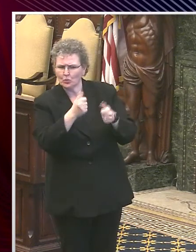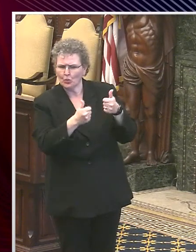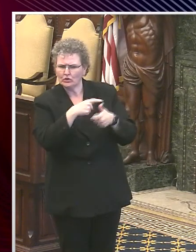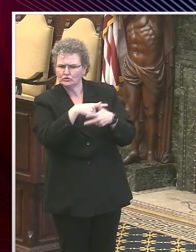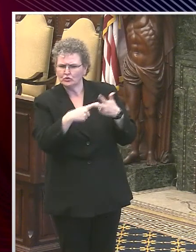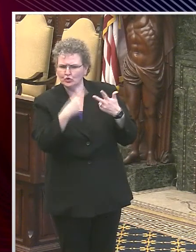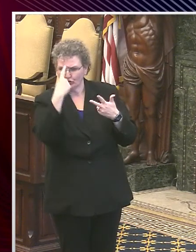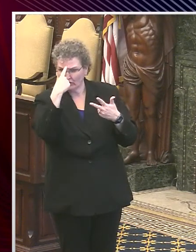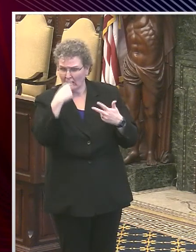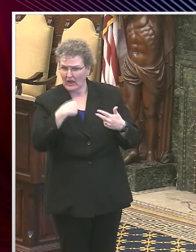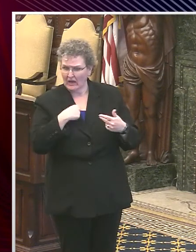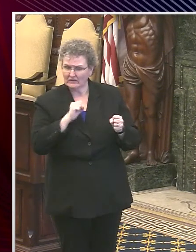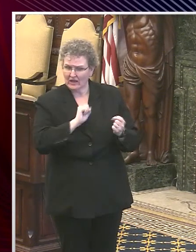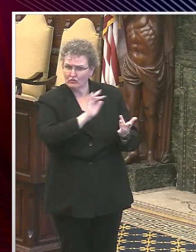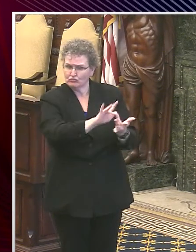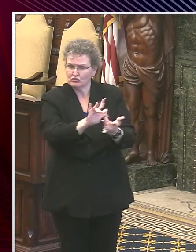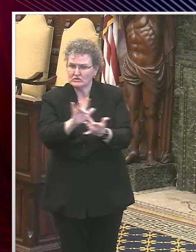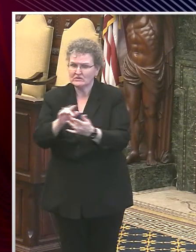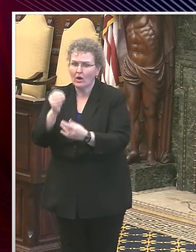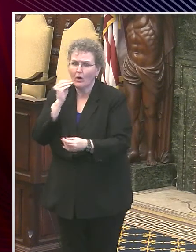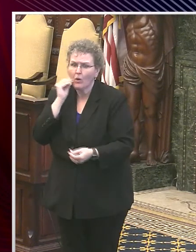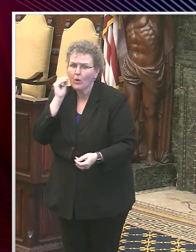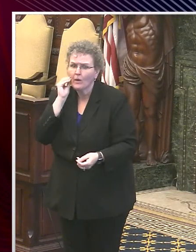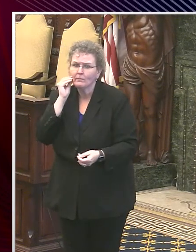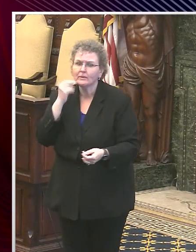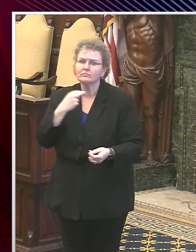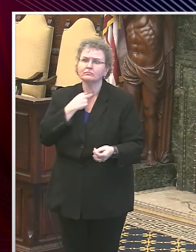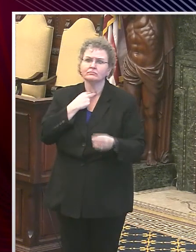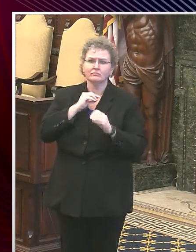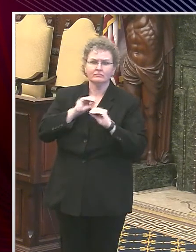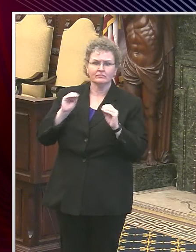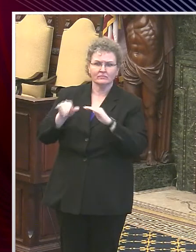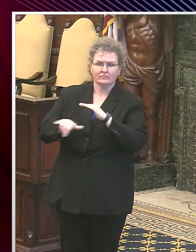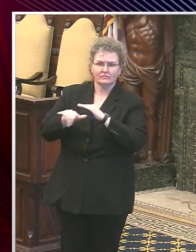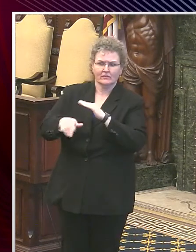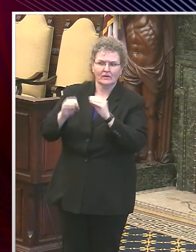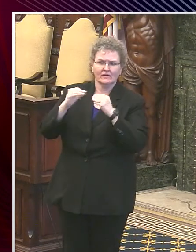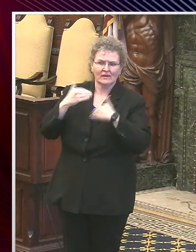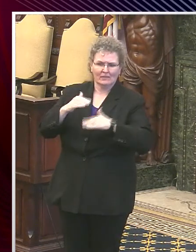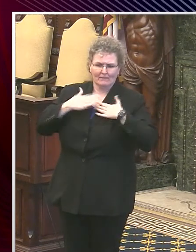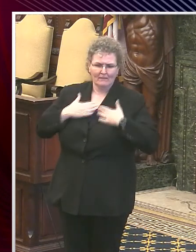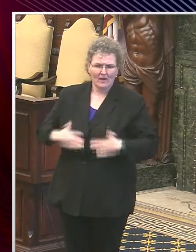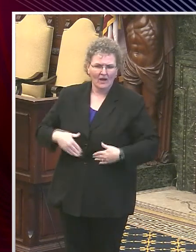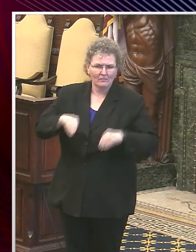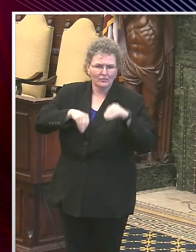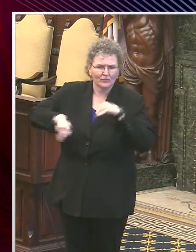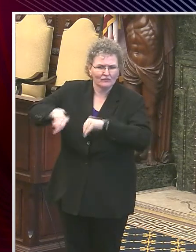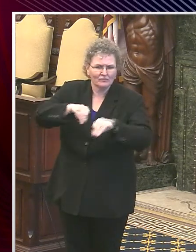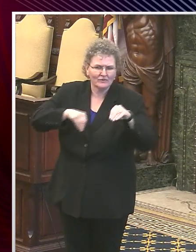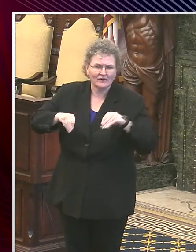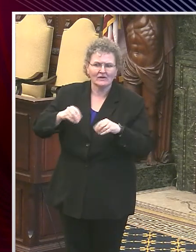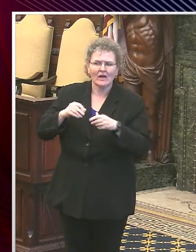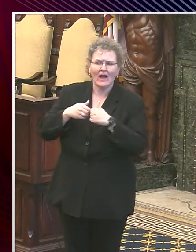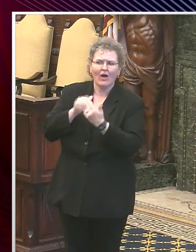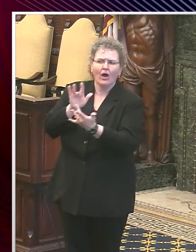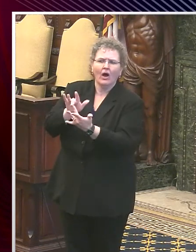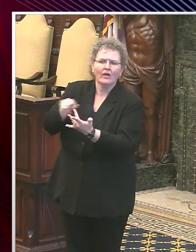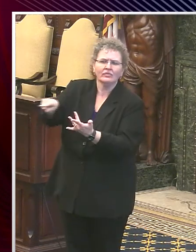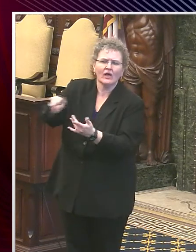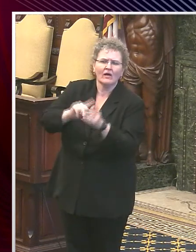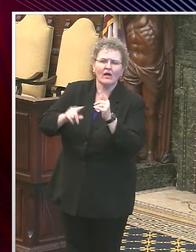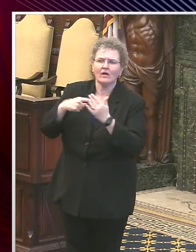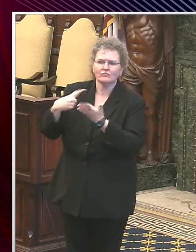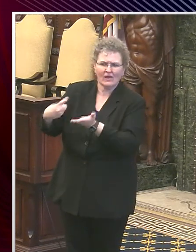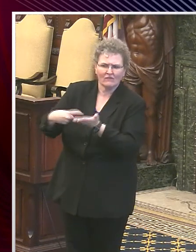you can get out and reach homebound people or people with limited mobility? And if so, how many do you think you can reach? And it's through those conversations that we will